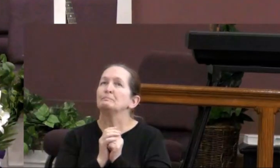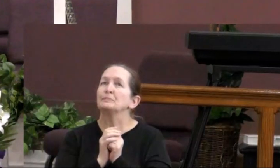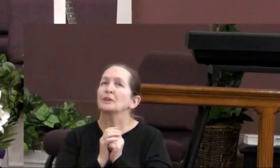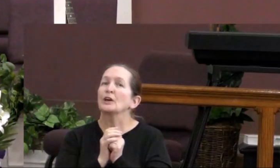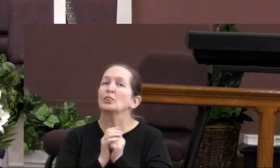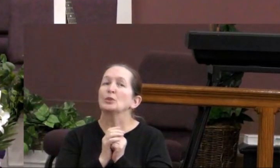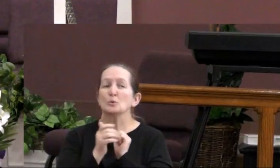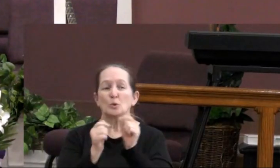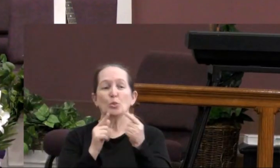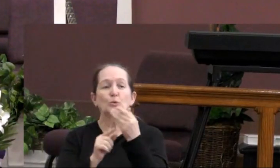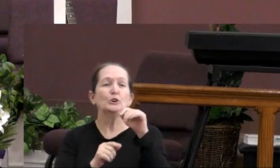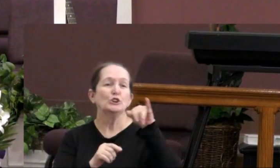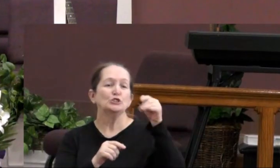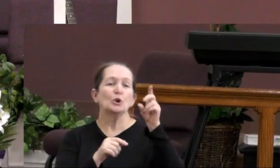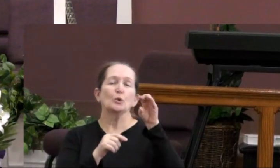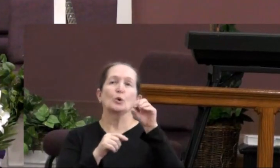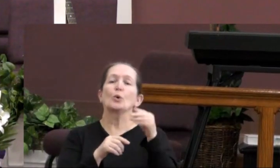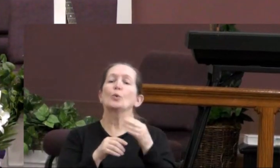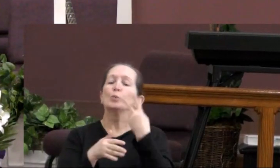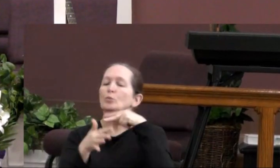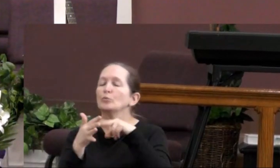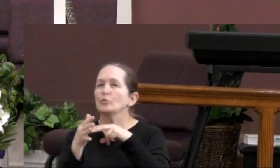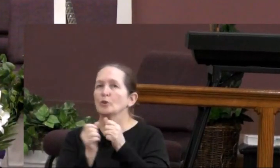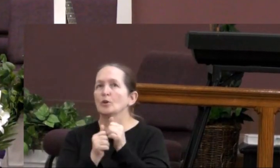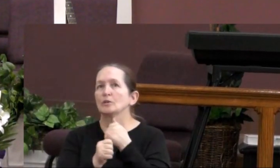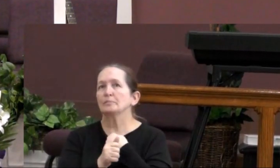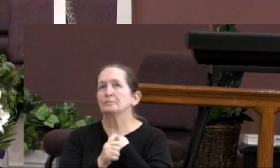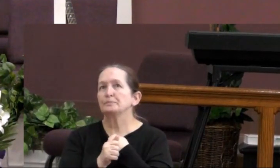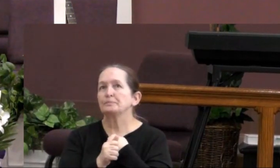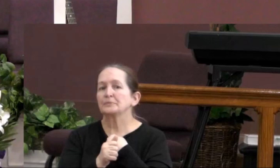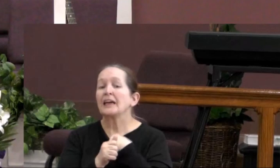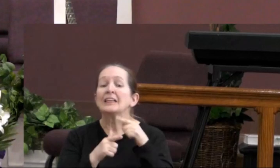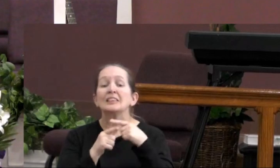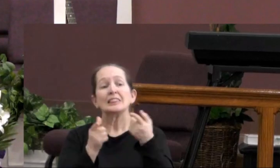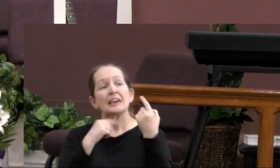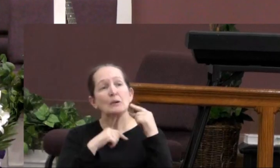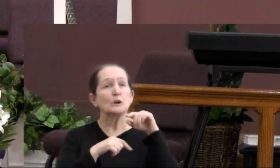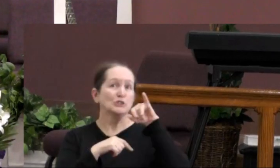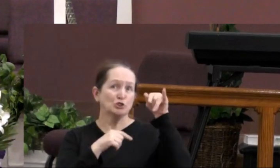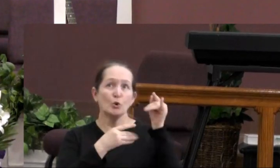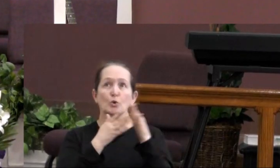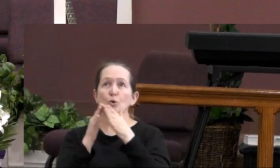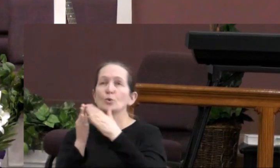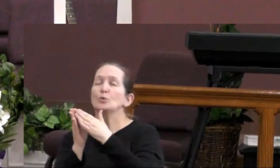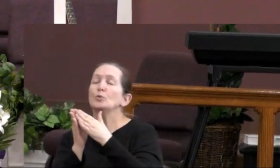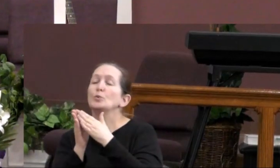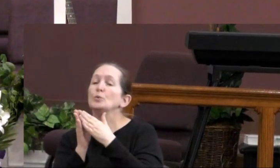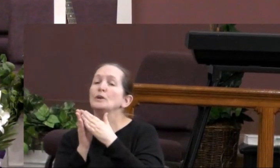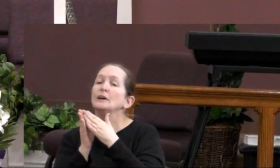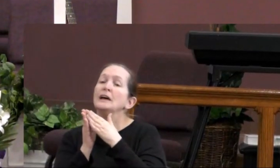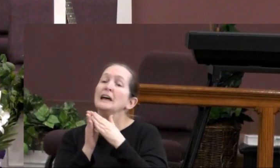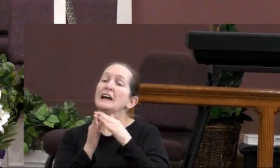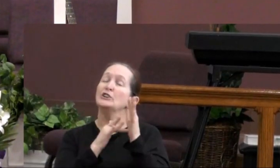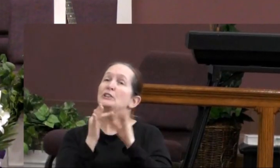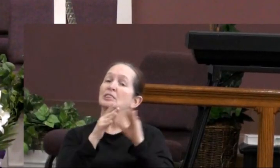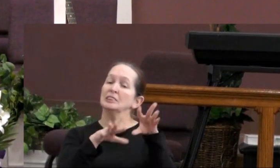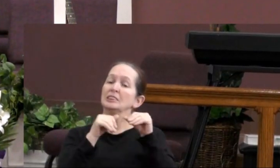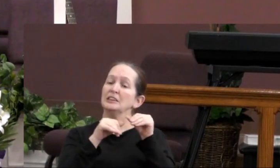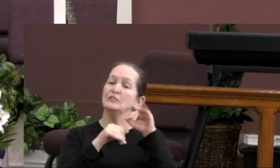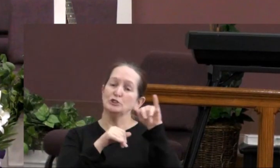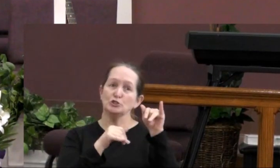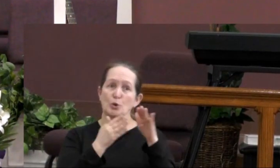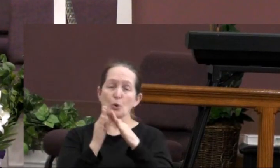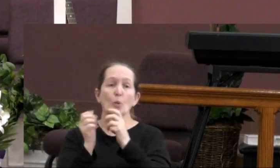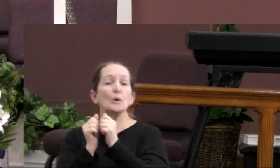passing through Jericho, follow along as I read. It says, "Then they came to Jericho, and as he was leaving Jericho with